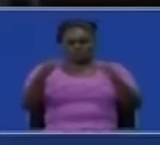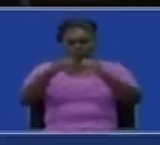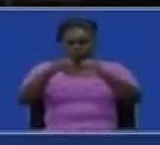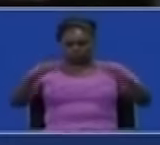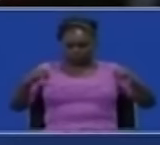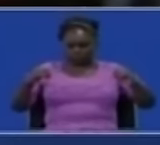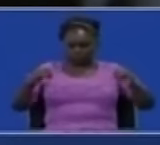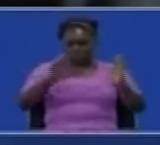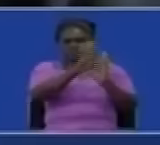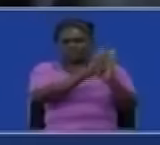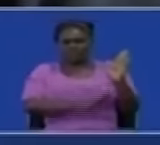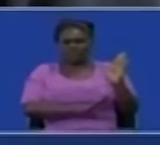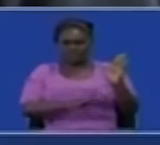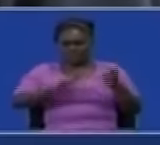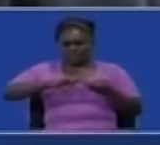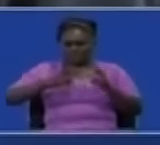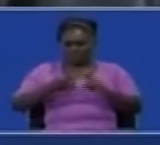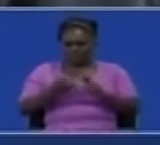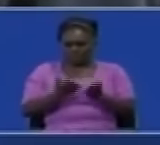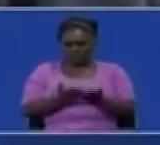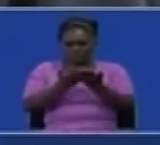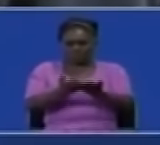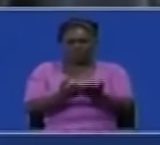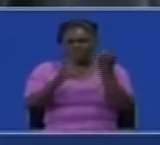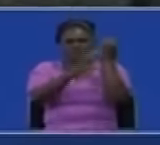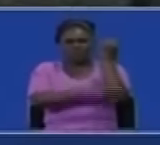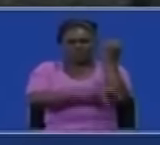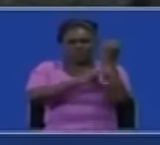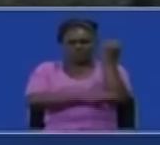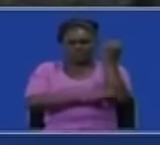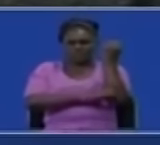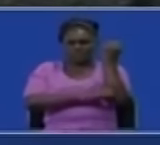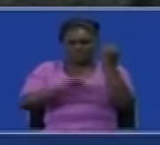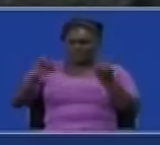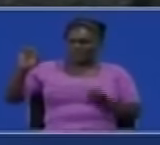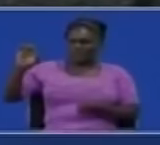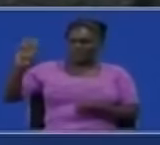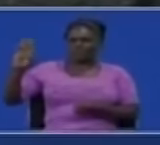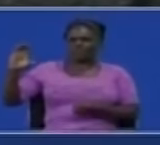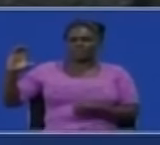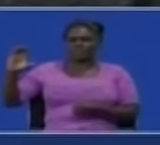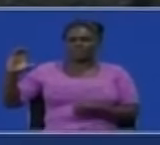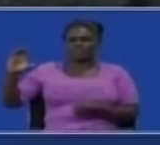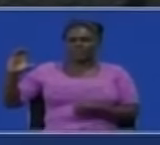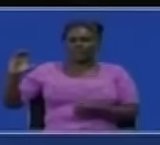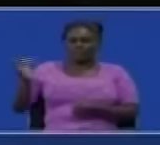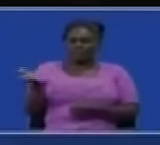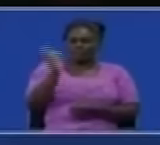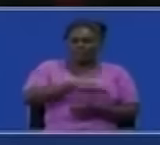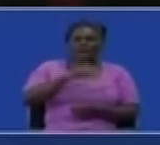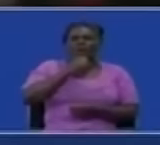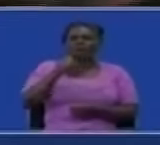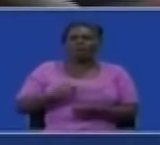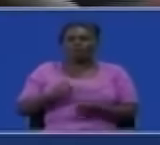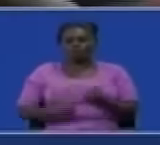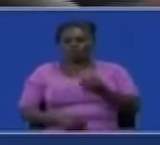of the bill relates to the provision for the country's electoral agency, IEBC, to revert to a manual